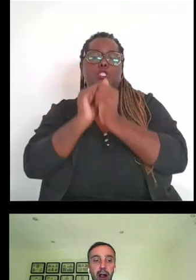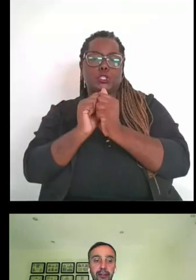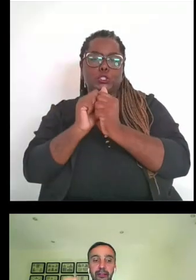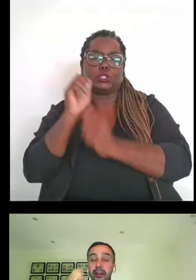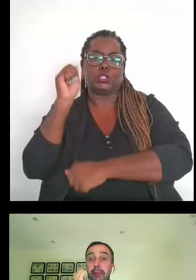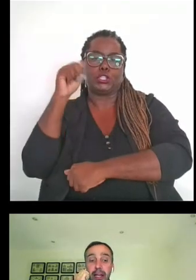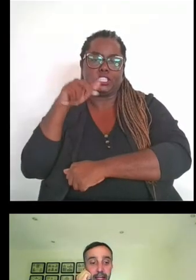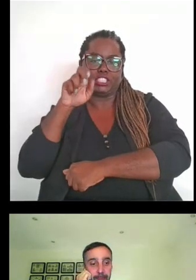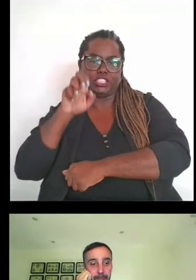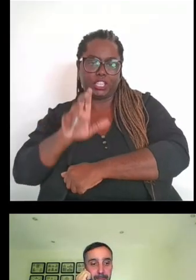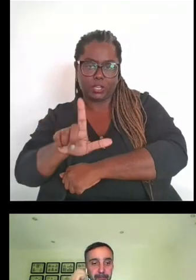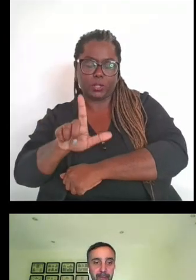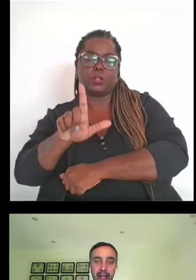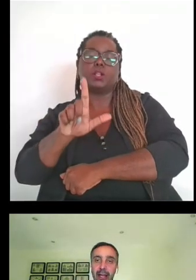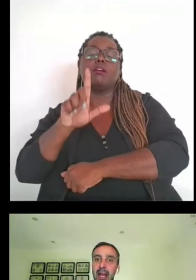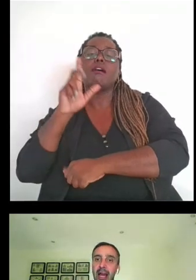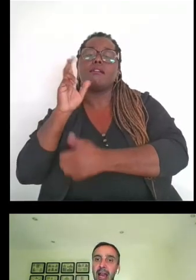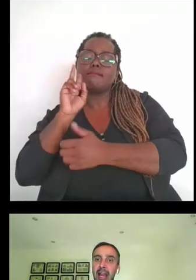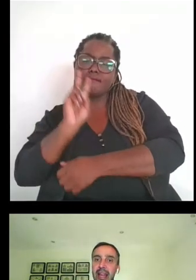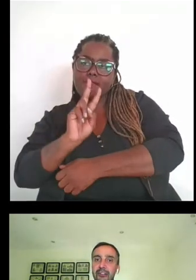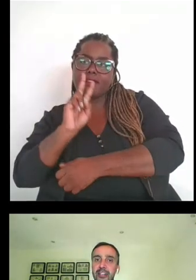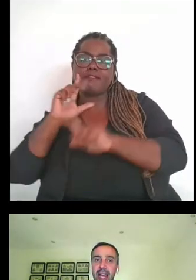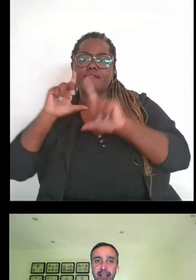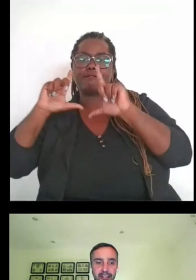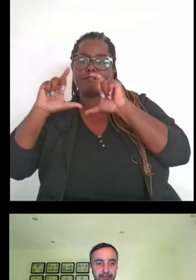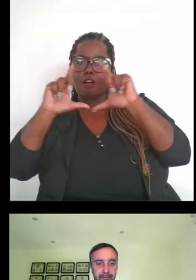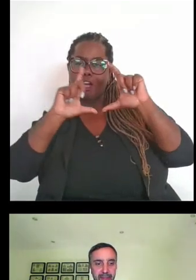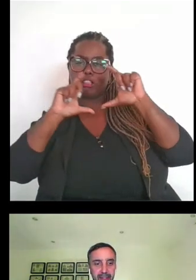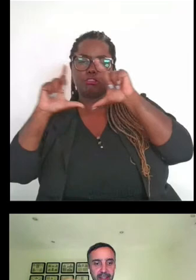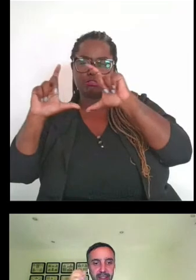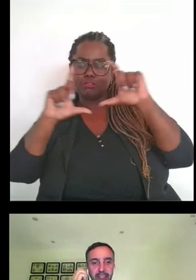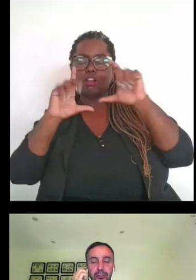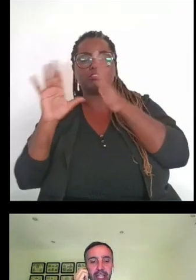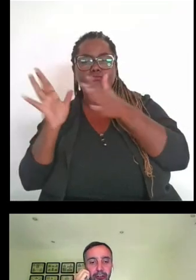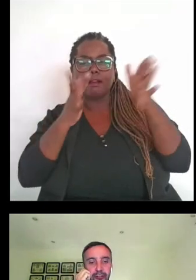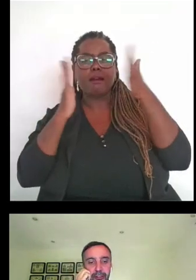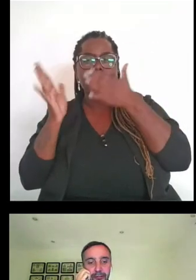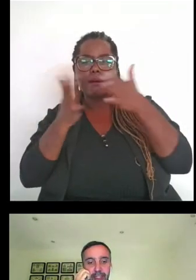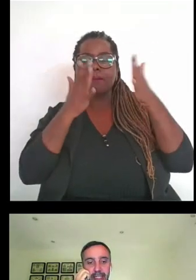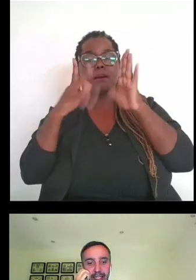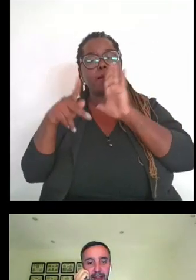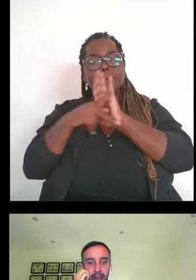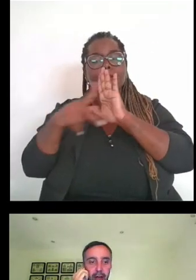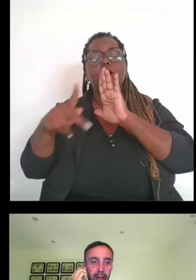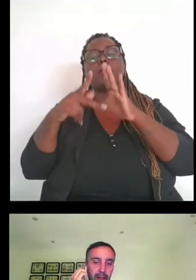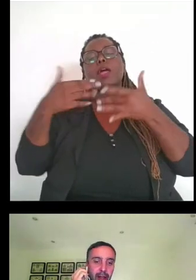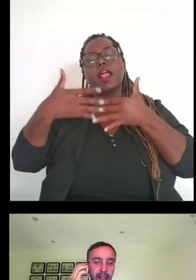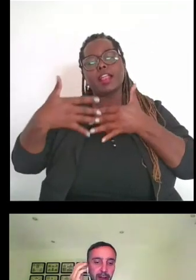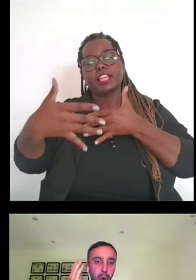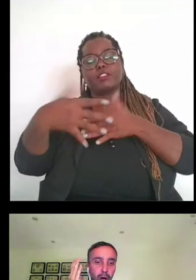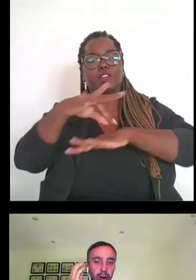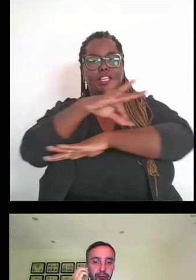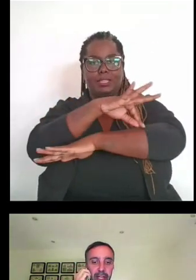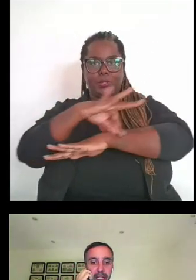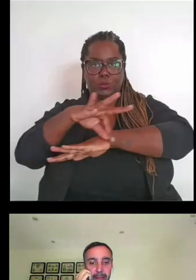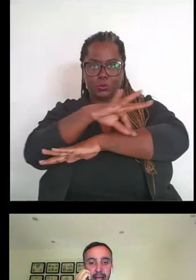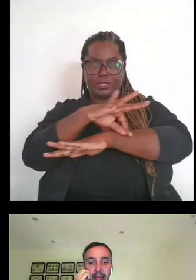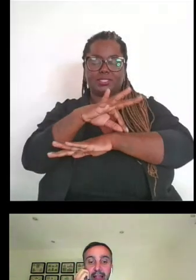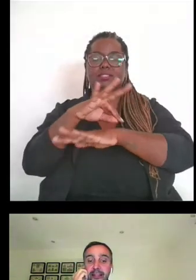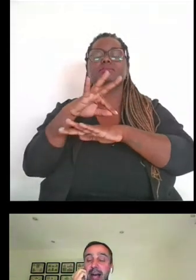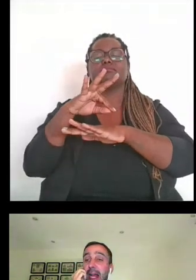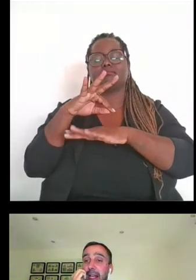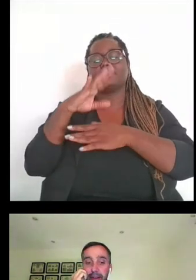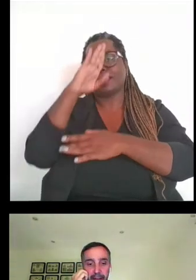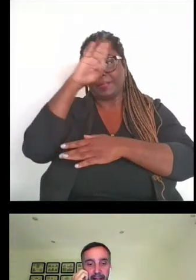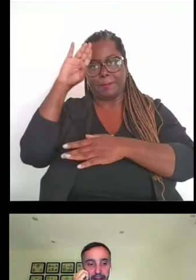the Academy of Arts in Berlin nevertheless the 2015 catalog on the work of Lee